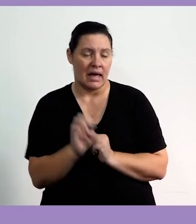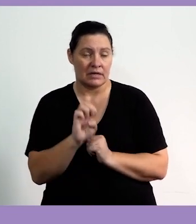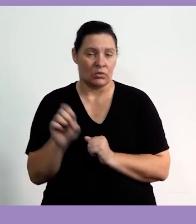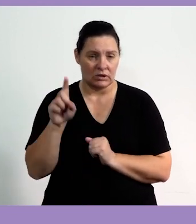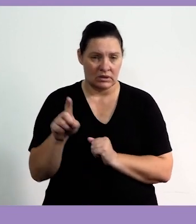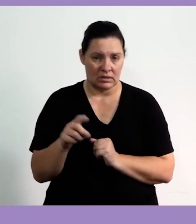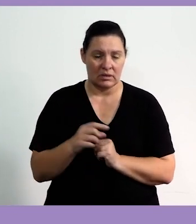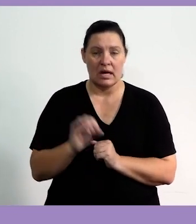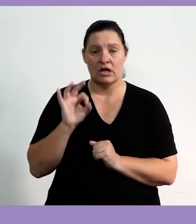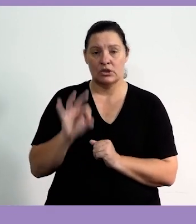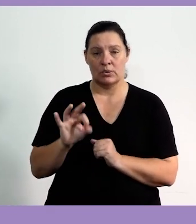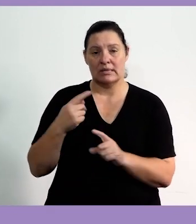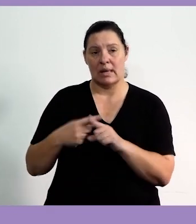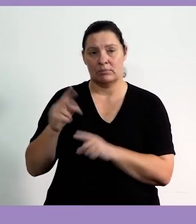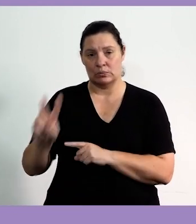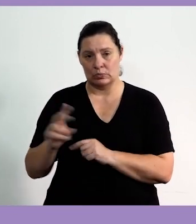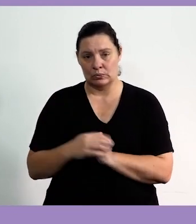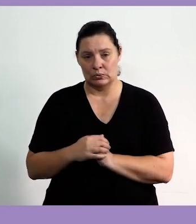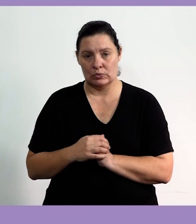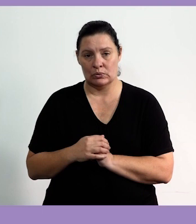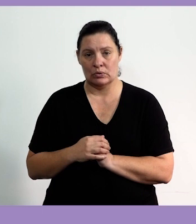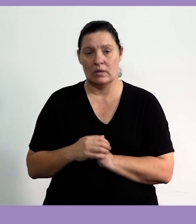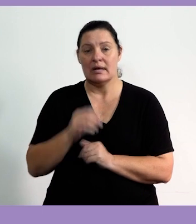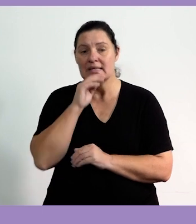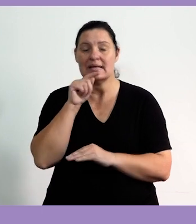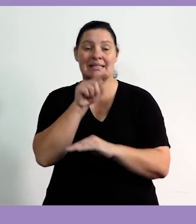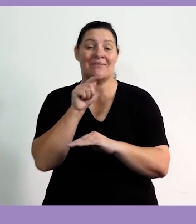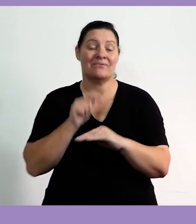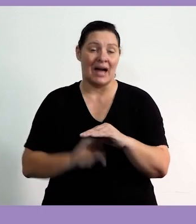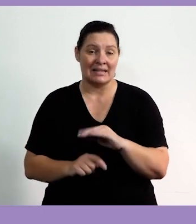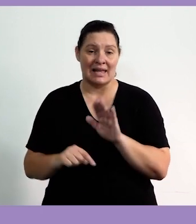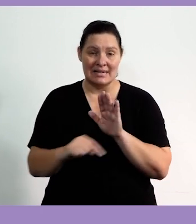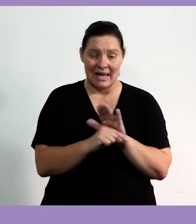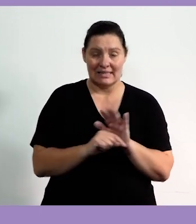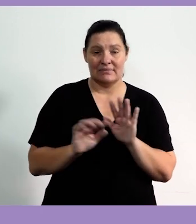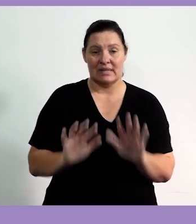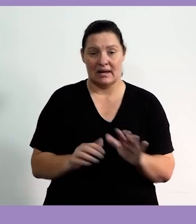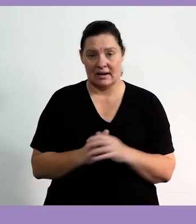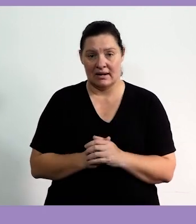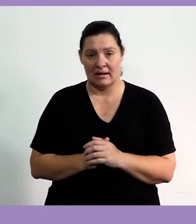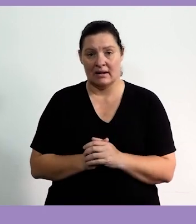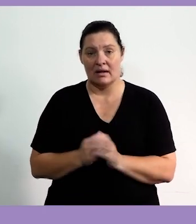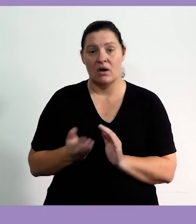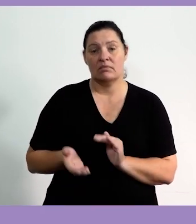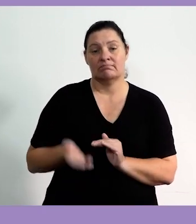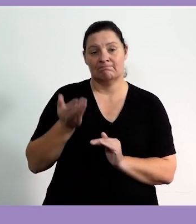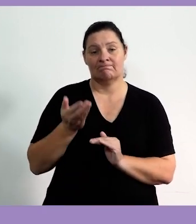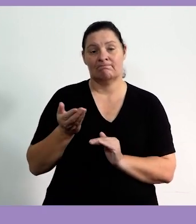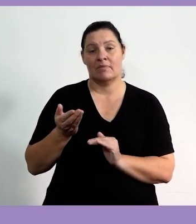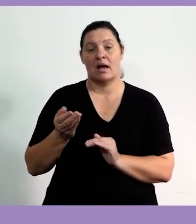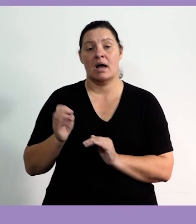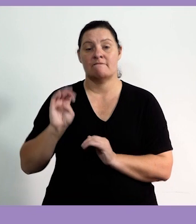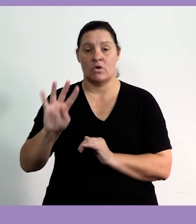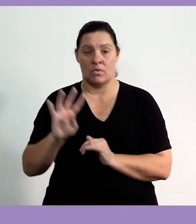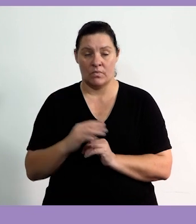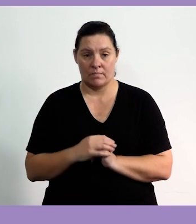our exponents? That is 3 multiplied by 2. This is divided by negative 10 raised to